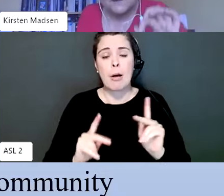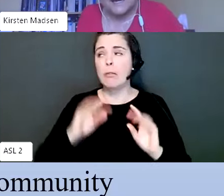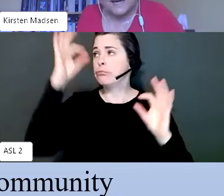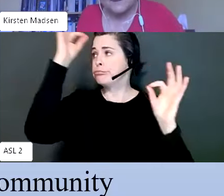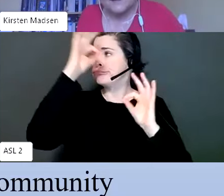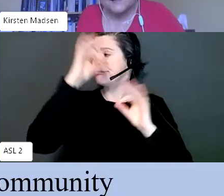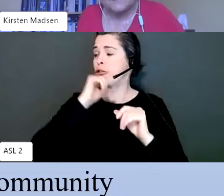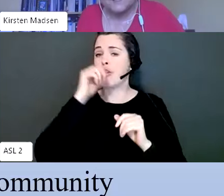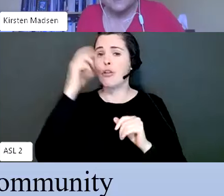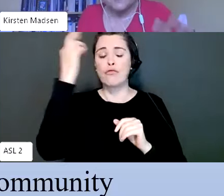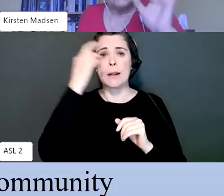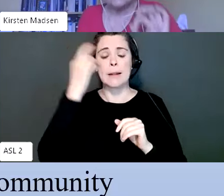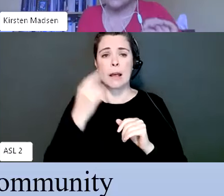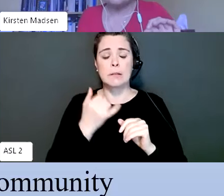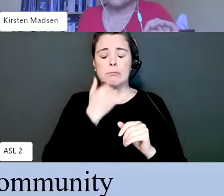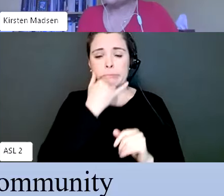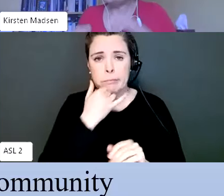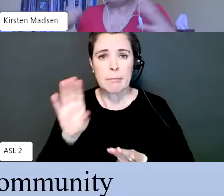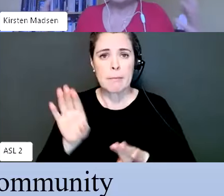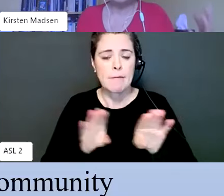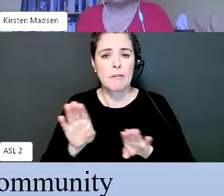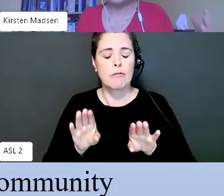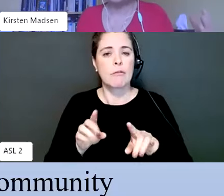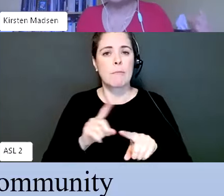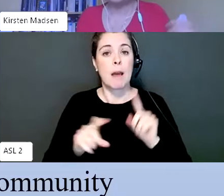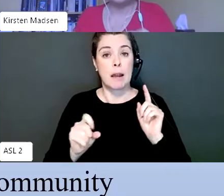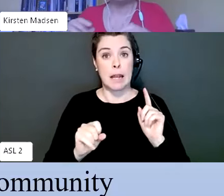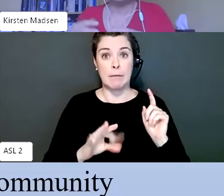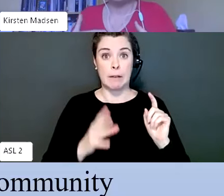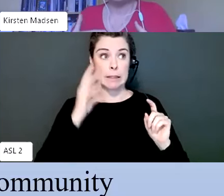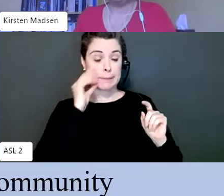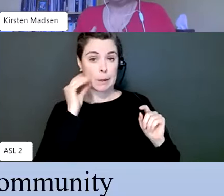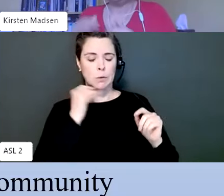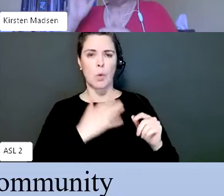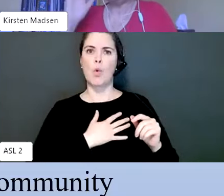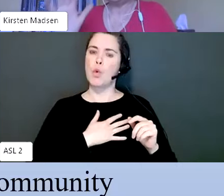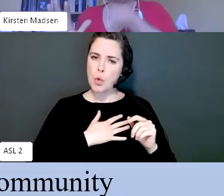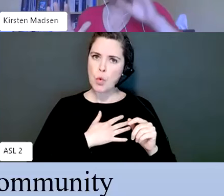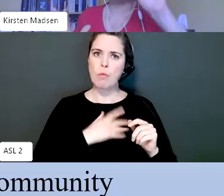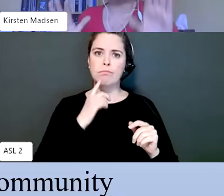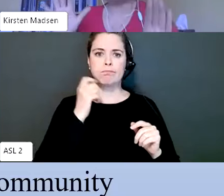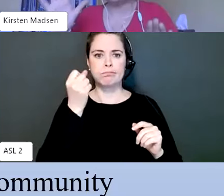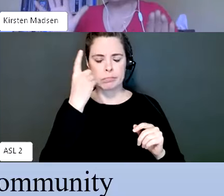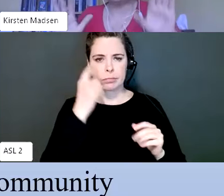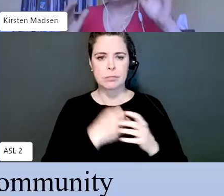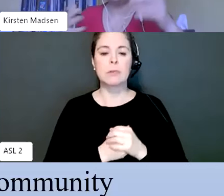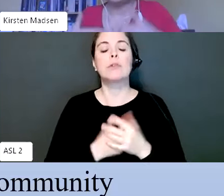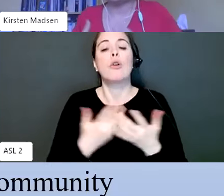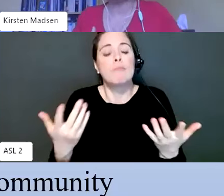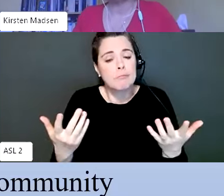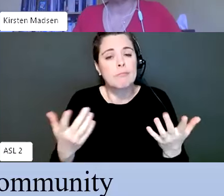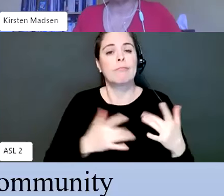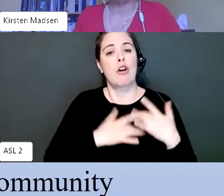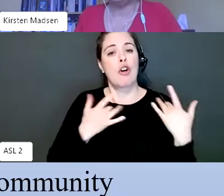when it happens to them. So heart maps, simple exercise. People pick a pencil crayon to